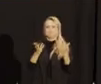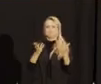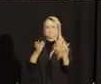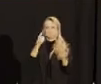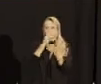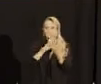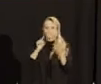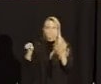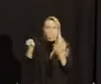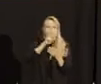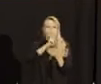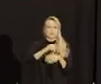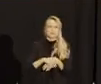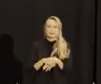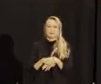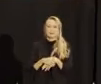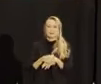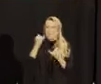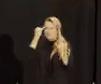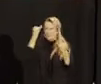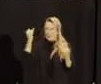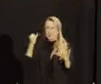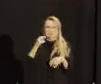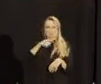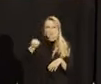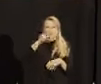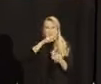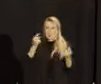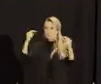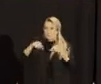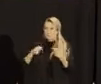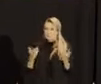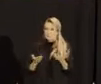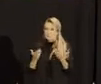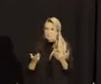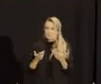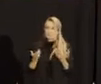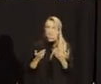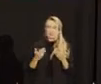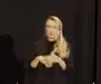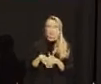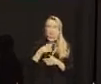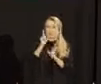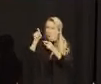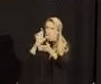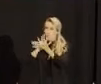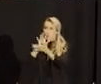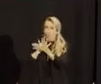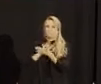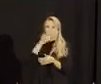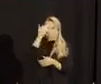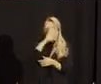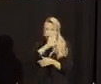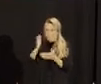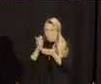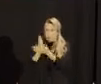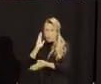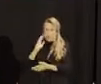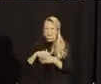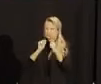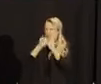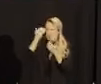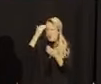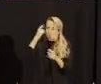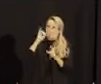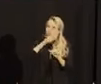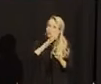You are going to school. You are receiving rights, all because of this woman. We